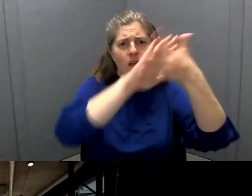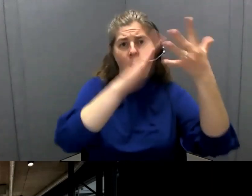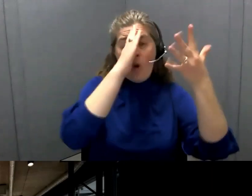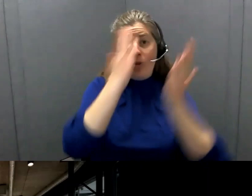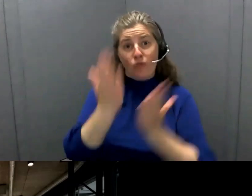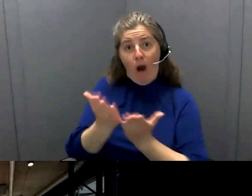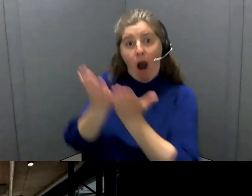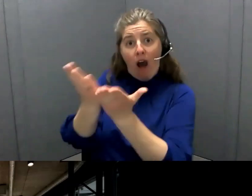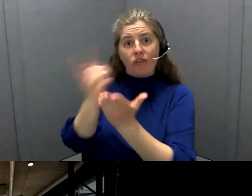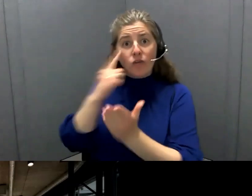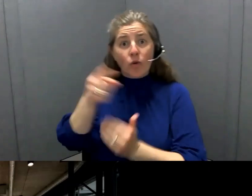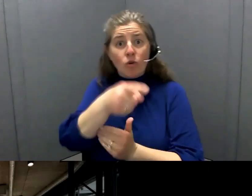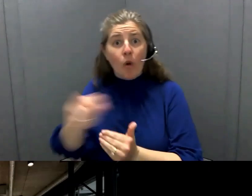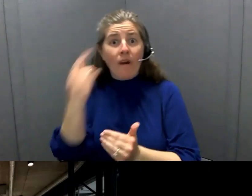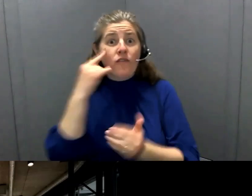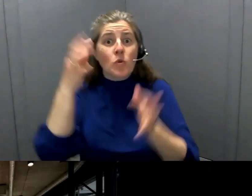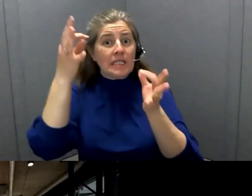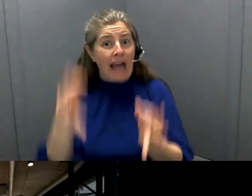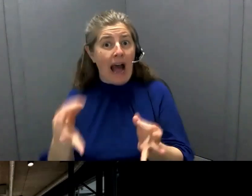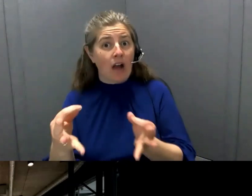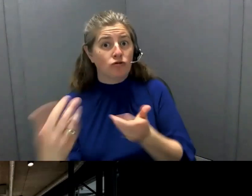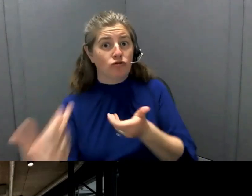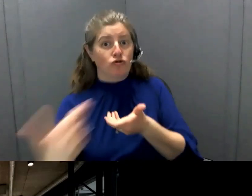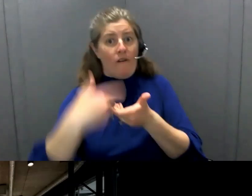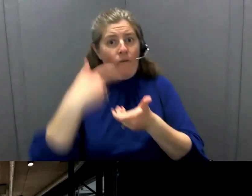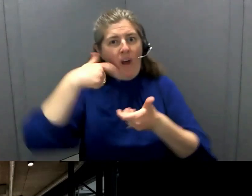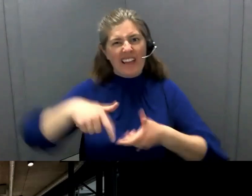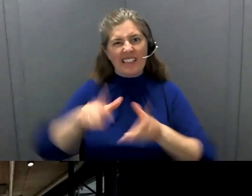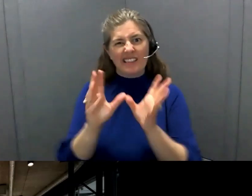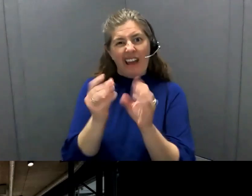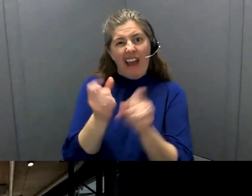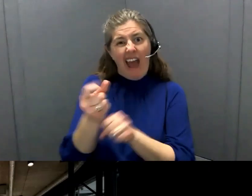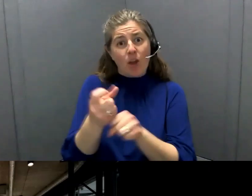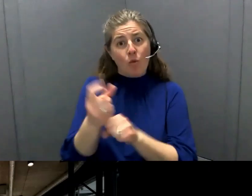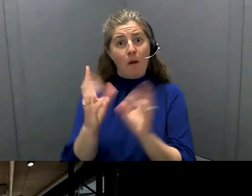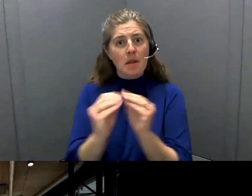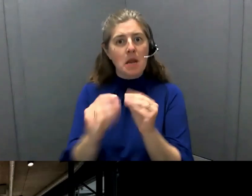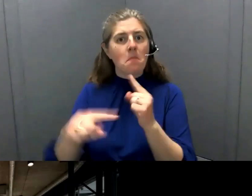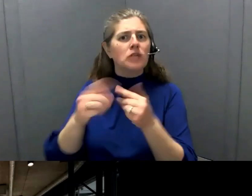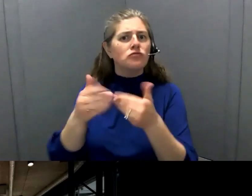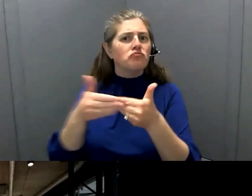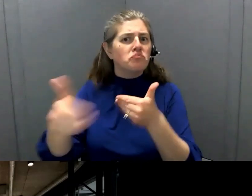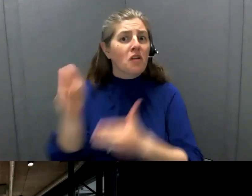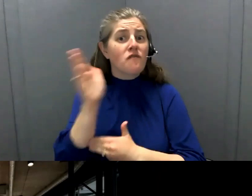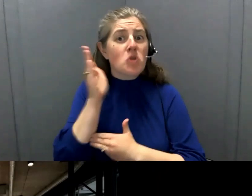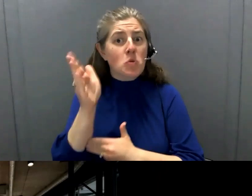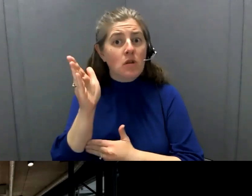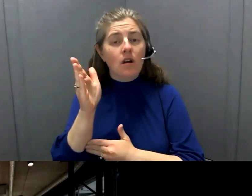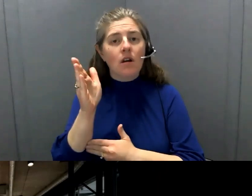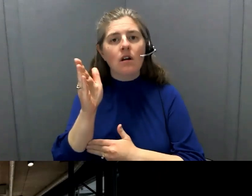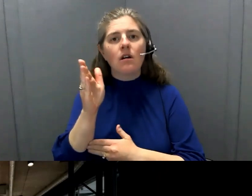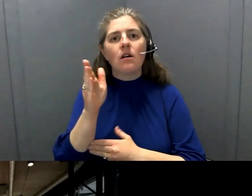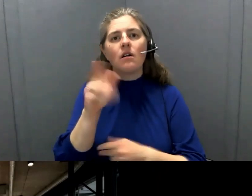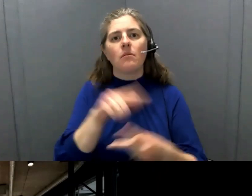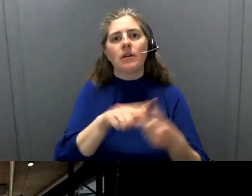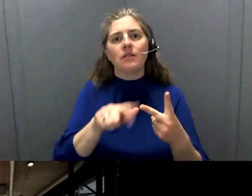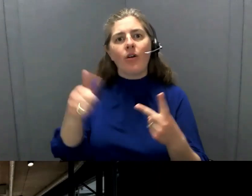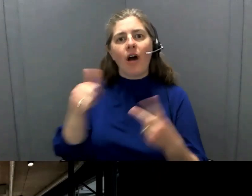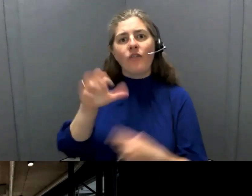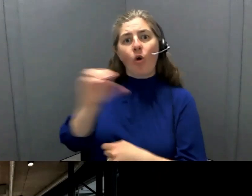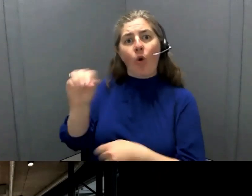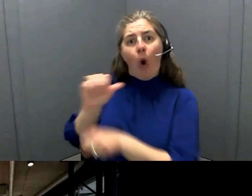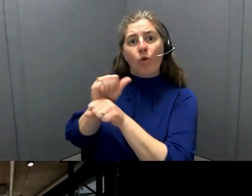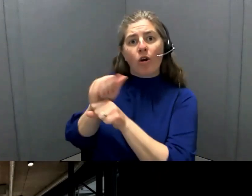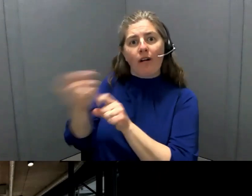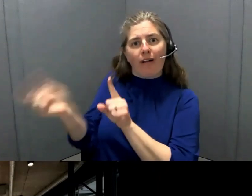those of you who choose to do it for this annual meeting and in the future. But it's another to be able to have a colleague among